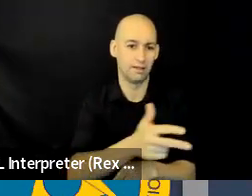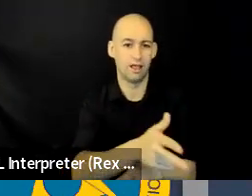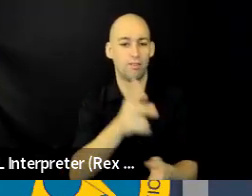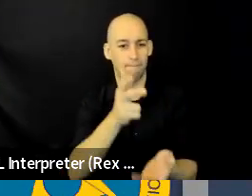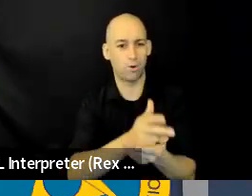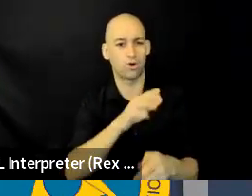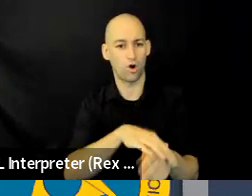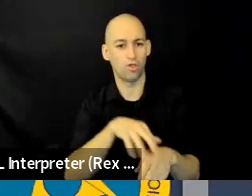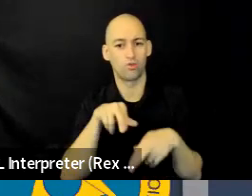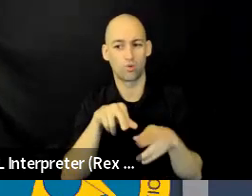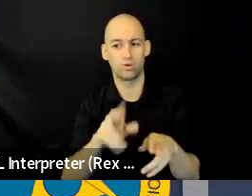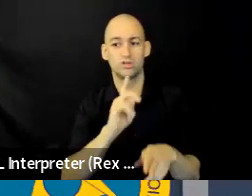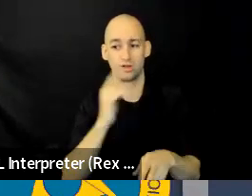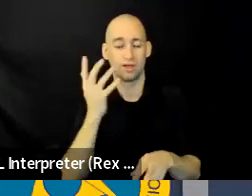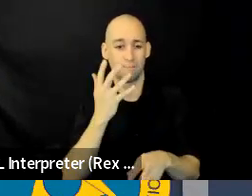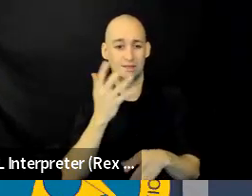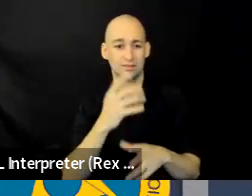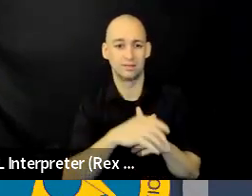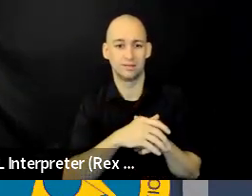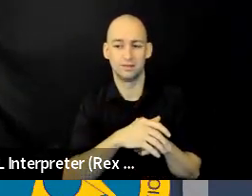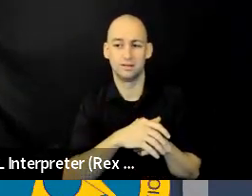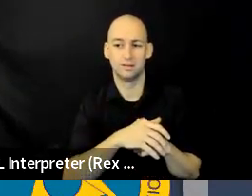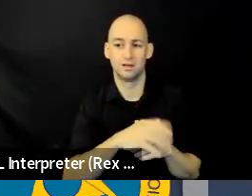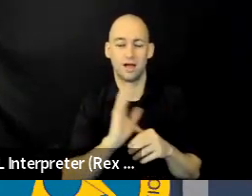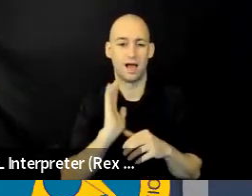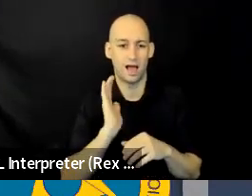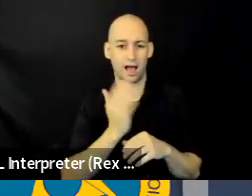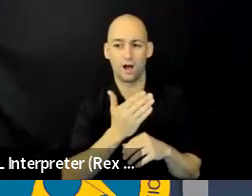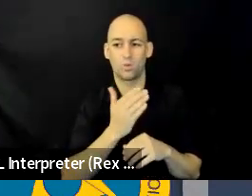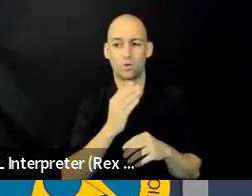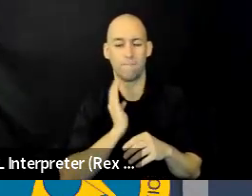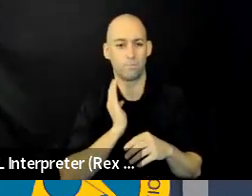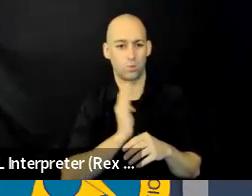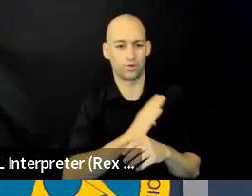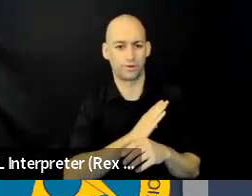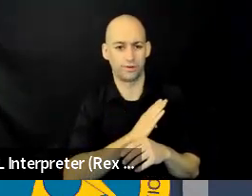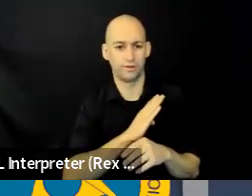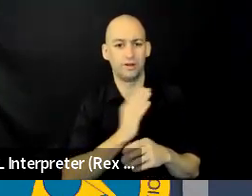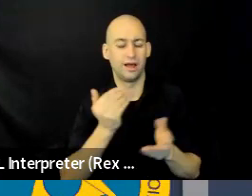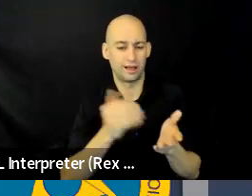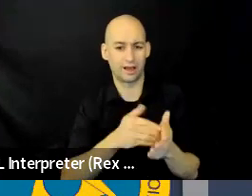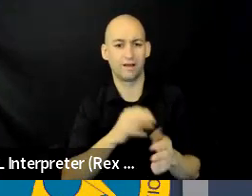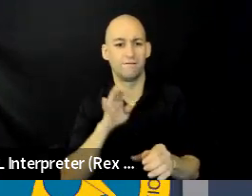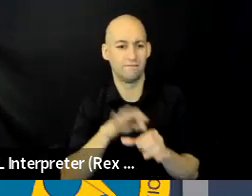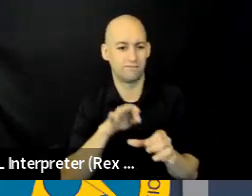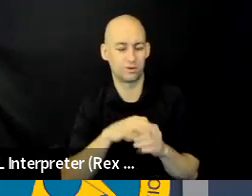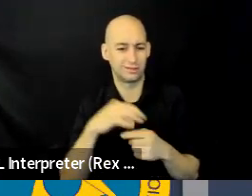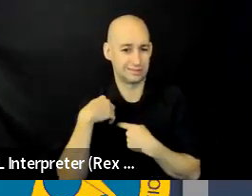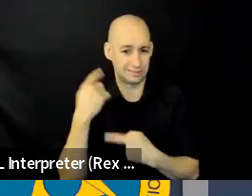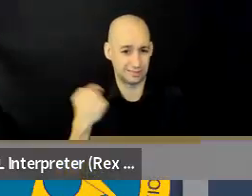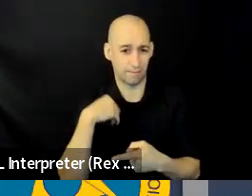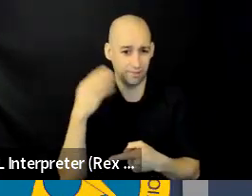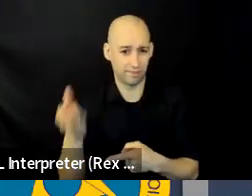road. So it's pretty amazing. Our board again has voted, since I've been on